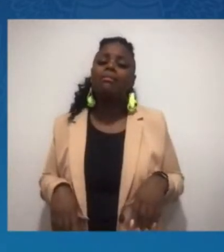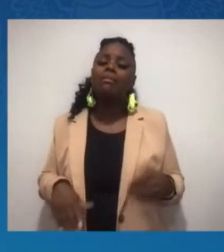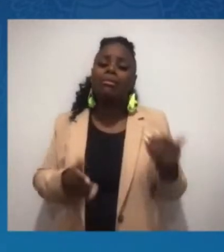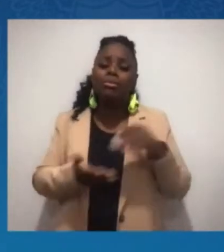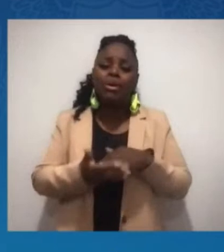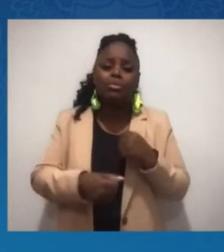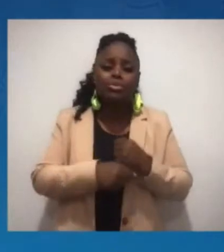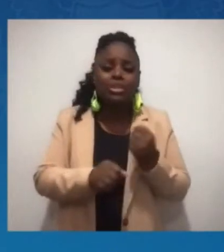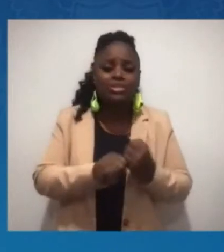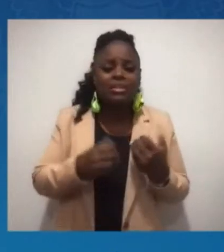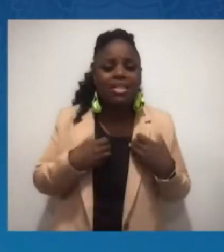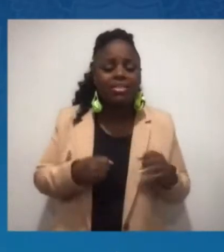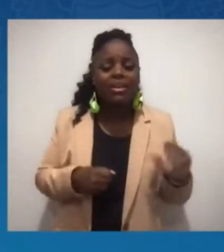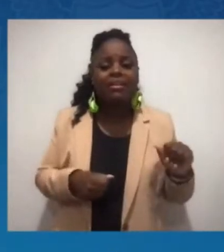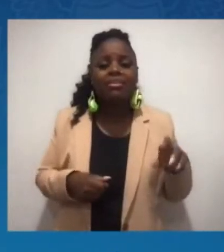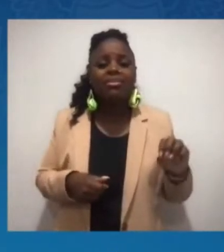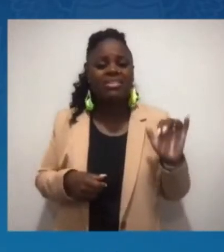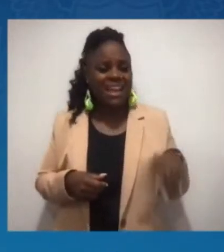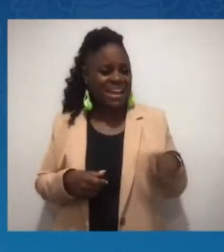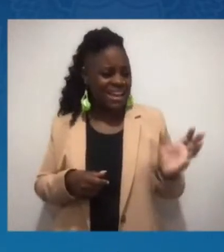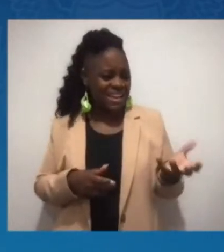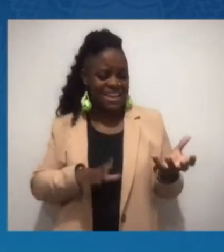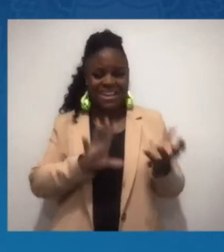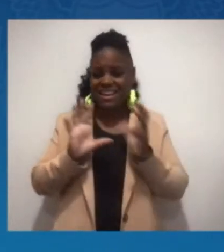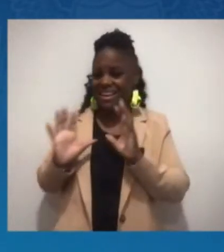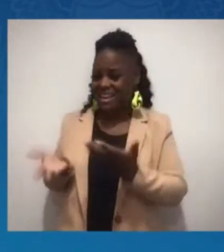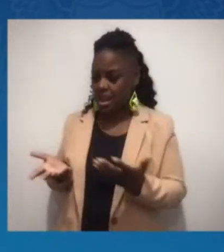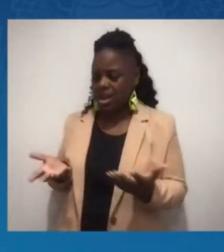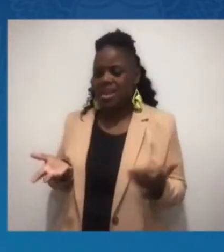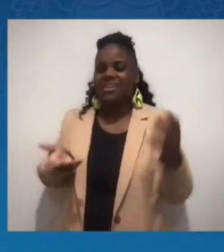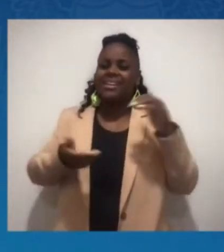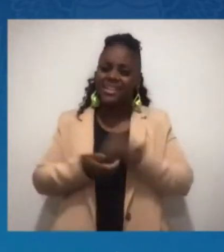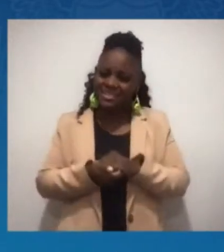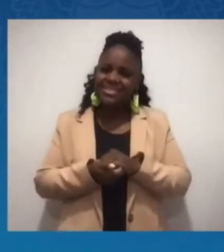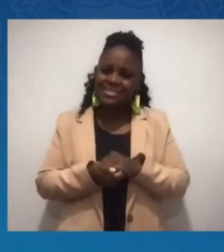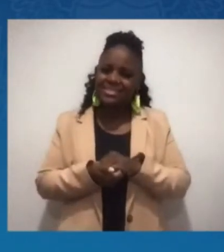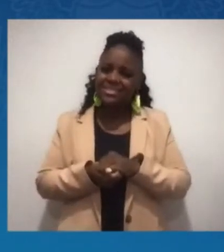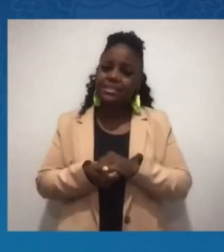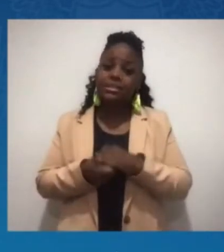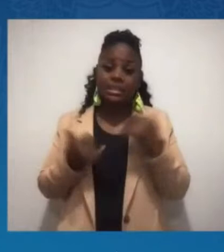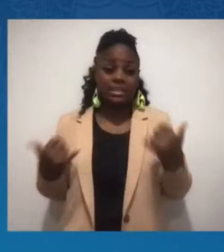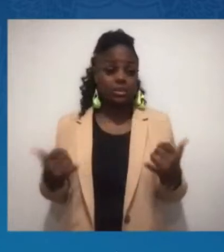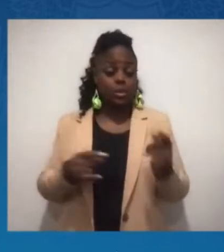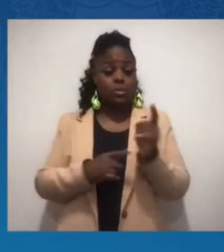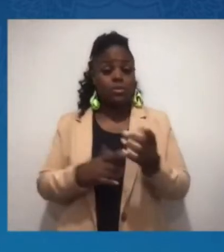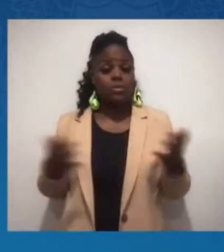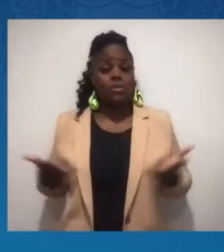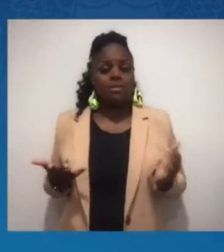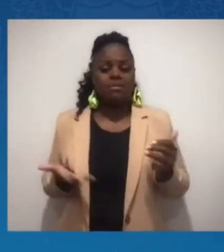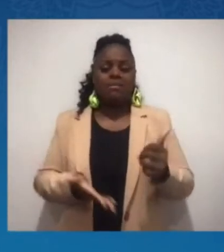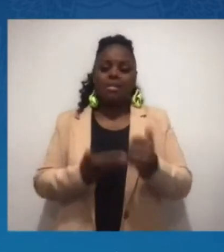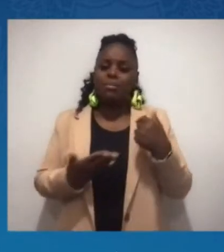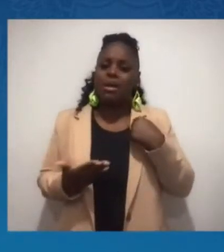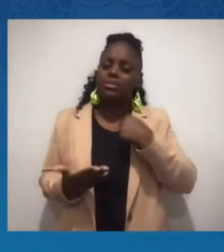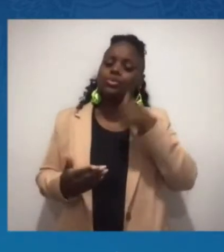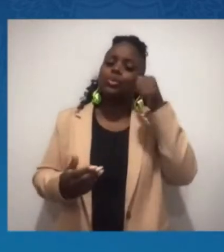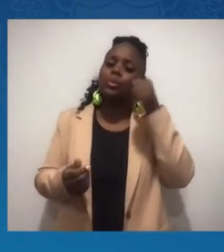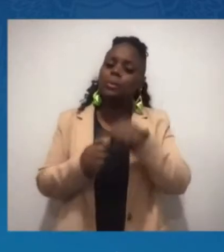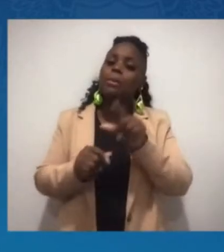everyone together and see this as a moment that should remind us again of the history of this